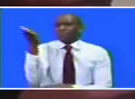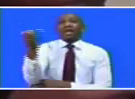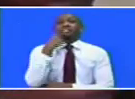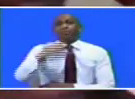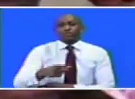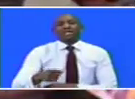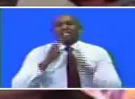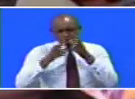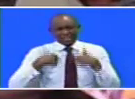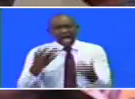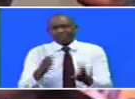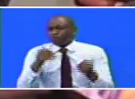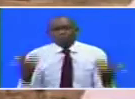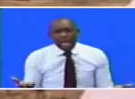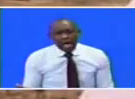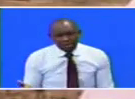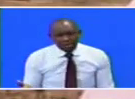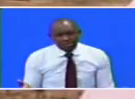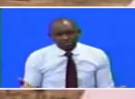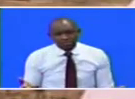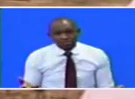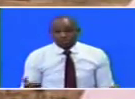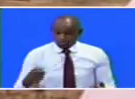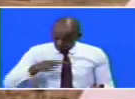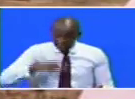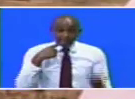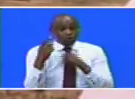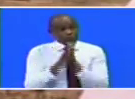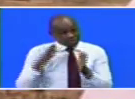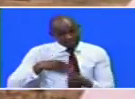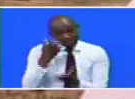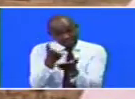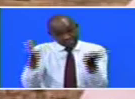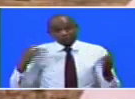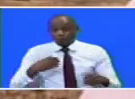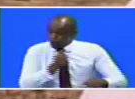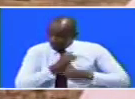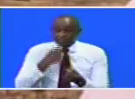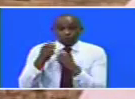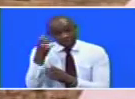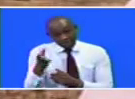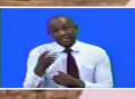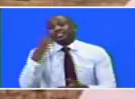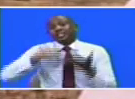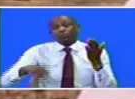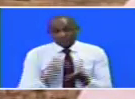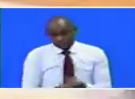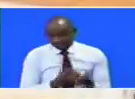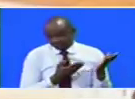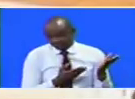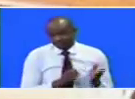here that he has a result. Results from where? We spoke to a few residents of Homa Bay town, and this is what they had to